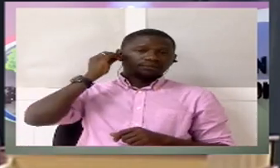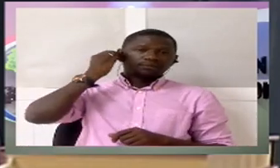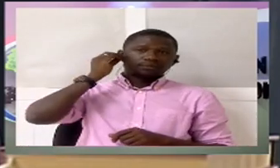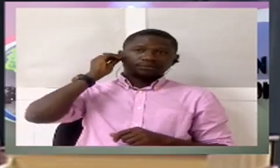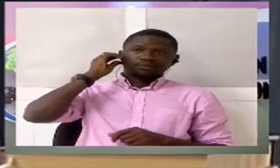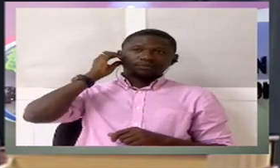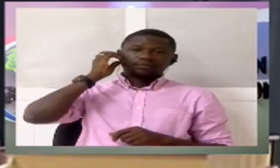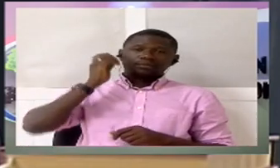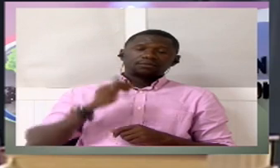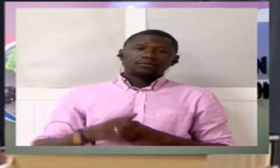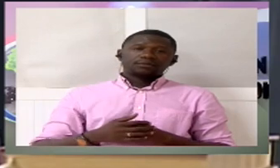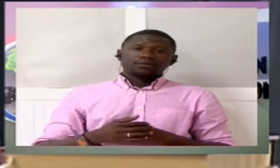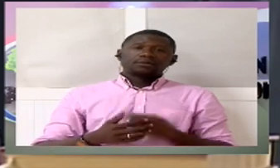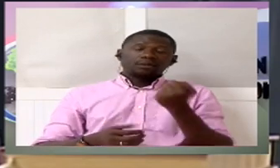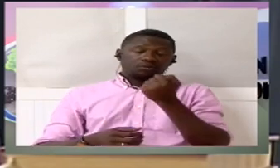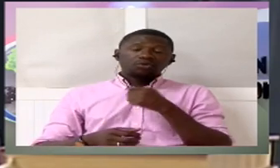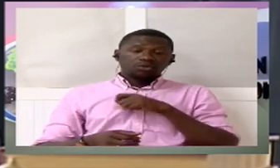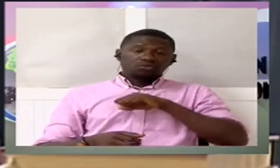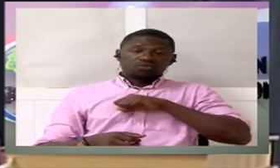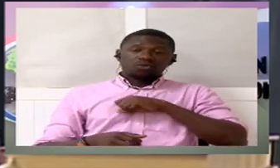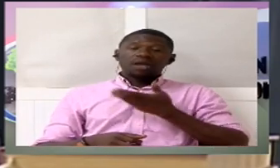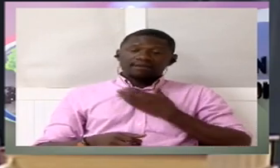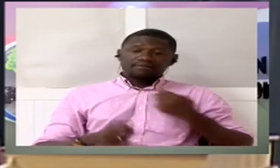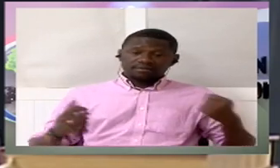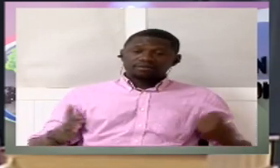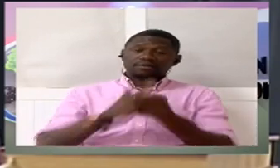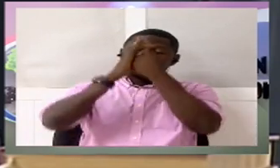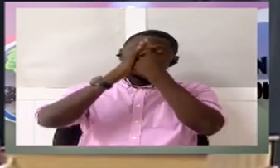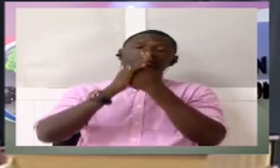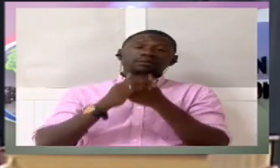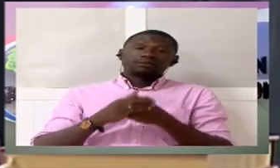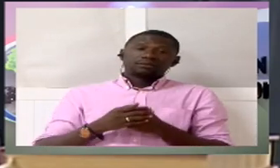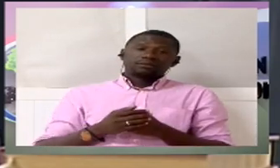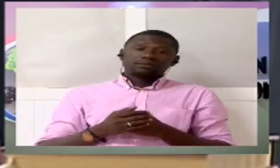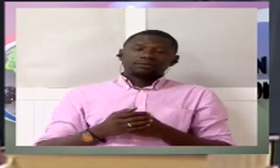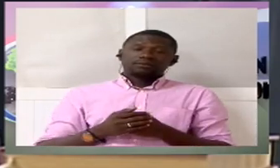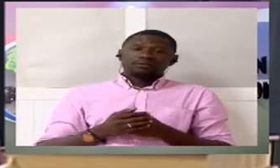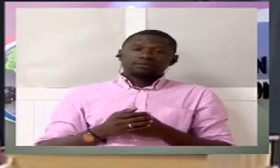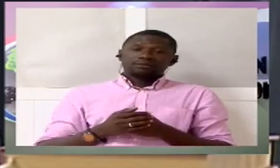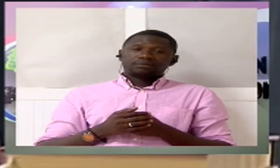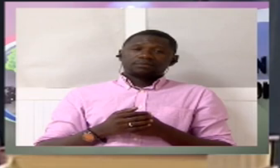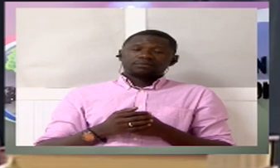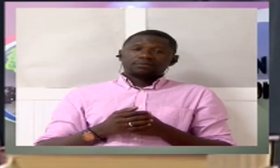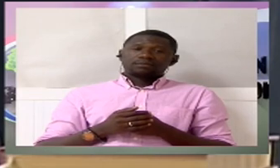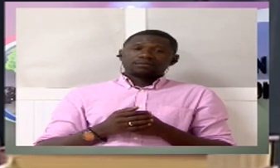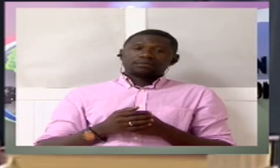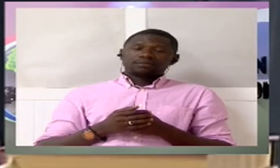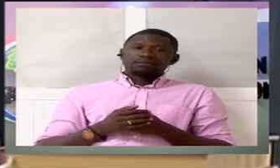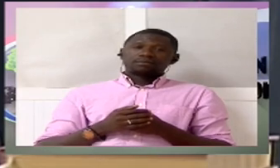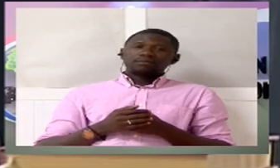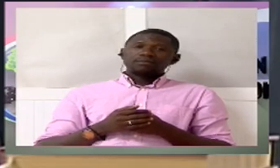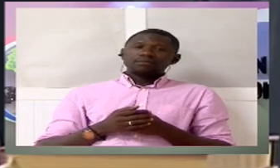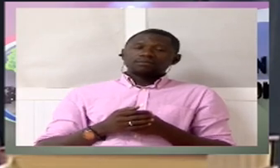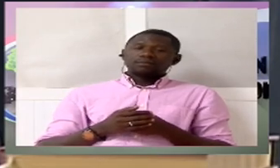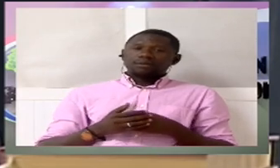an accident also. Because he too had an accident. Not a moiko, ya jamela mulebo accident. Waleliat in no